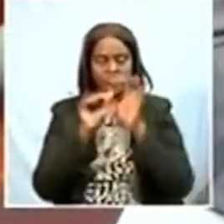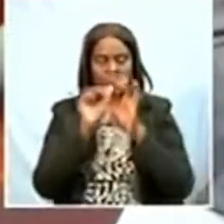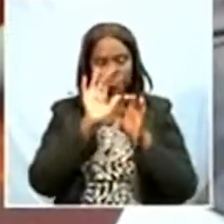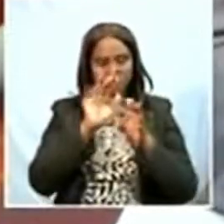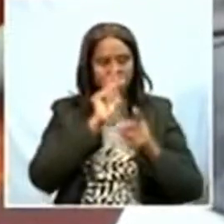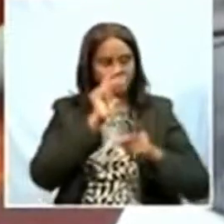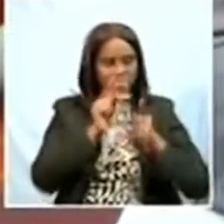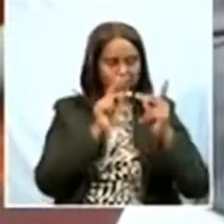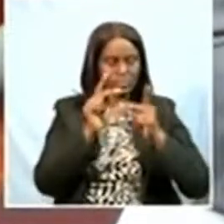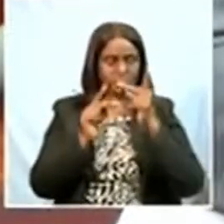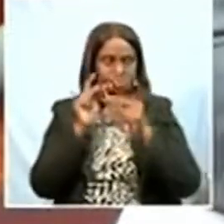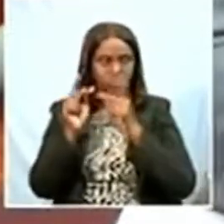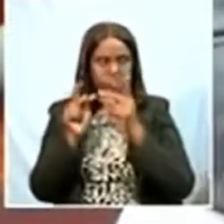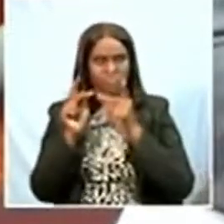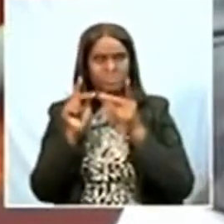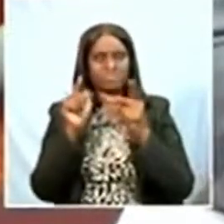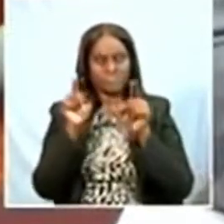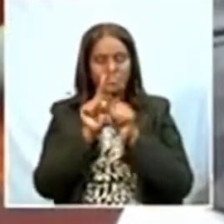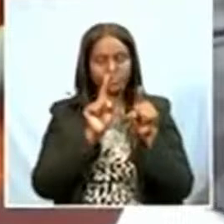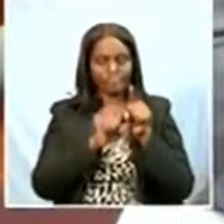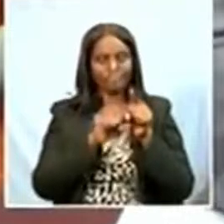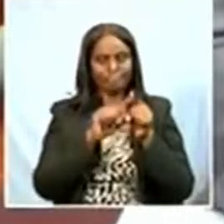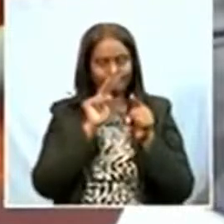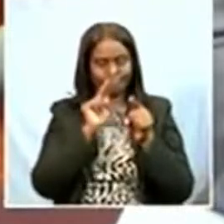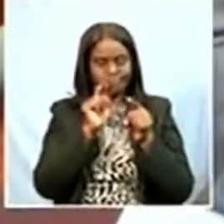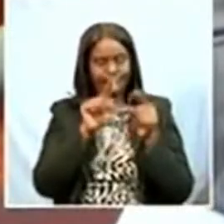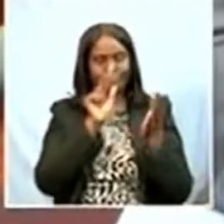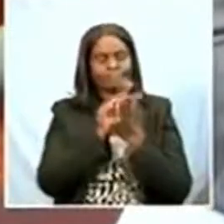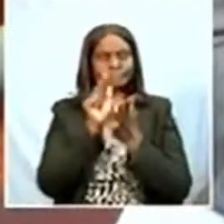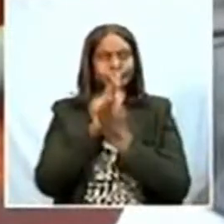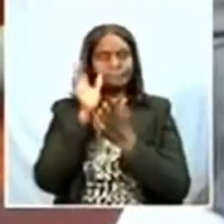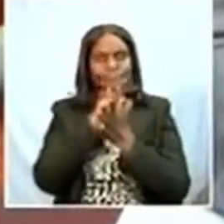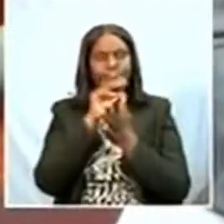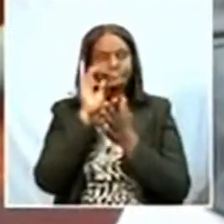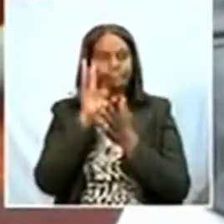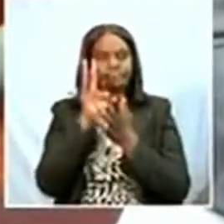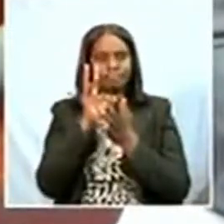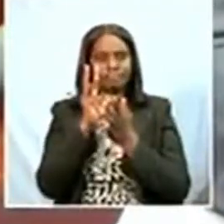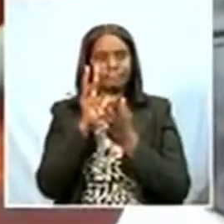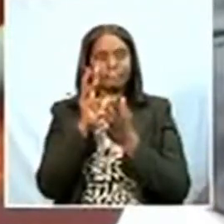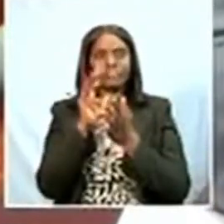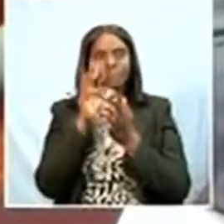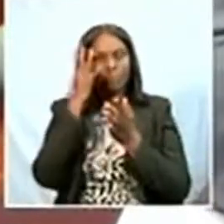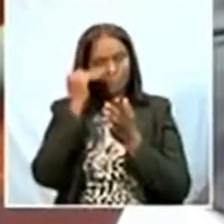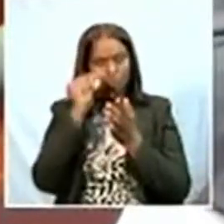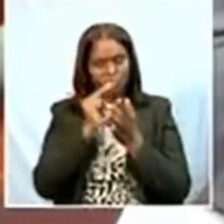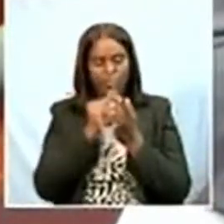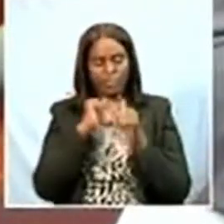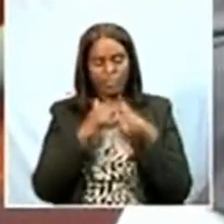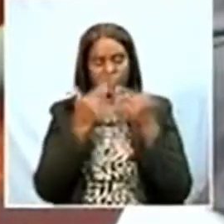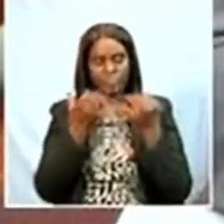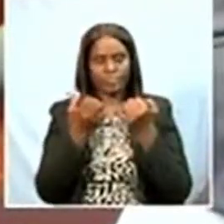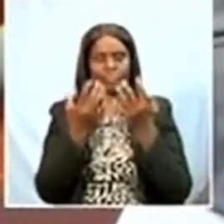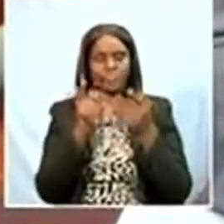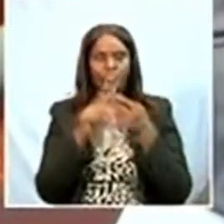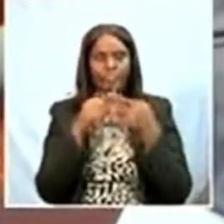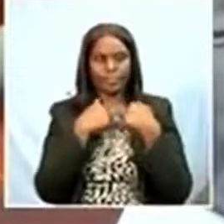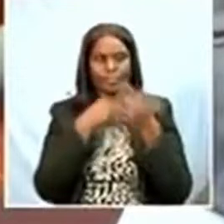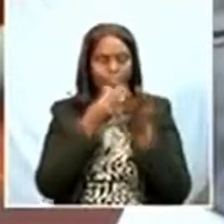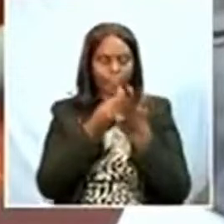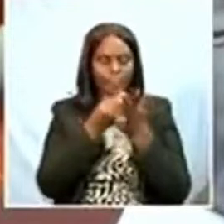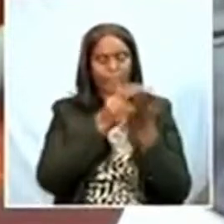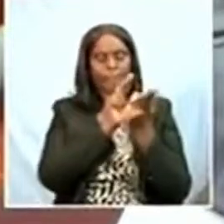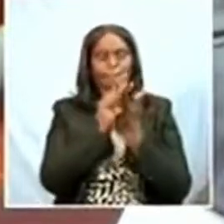of doing the ratification. So why would we want to have this fund